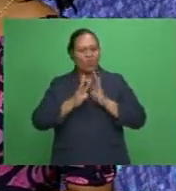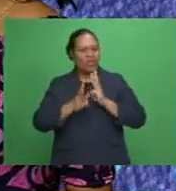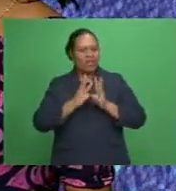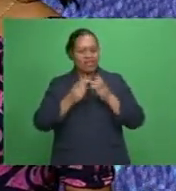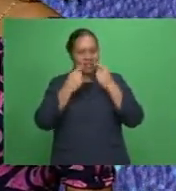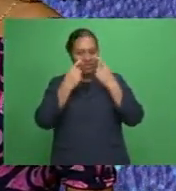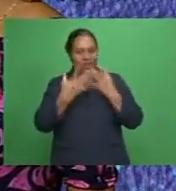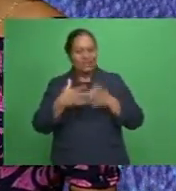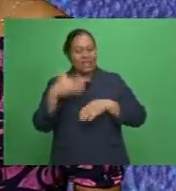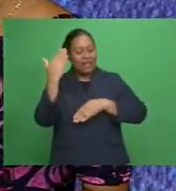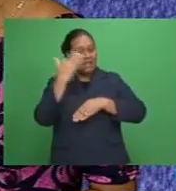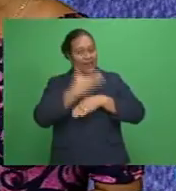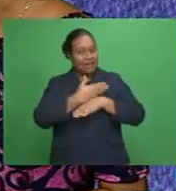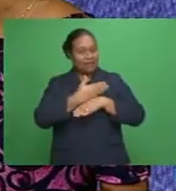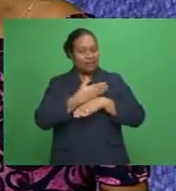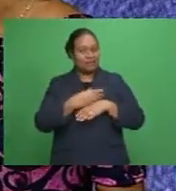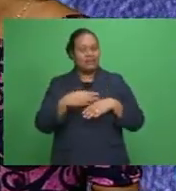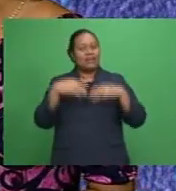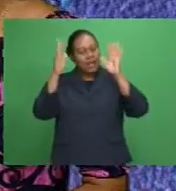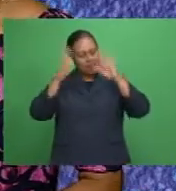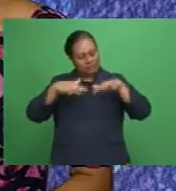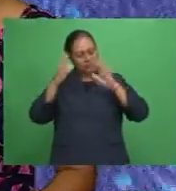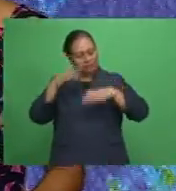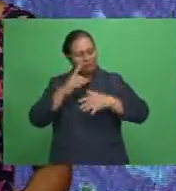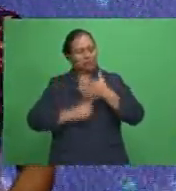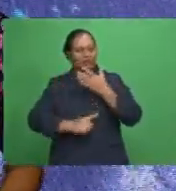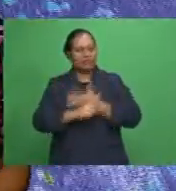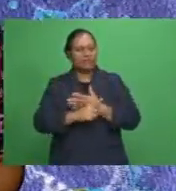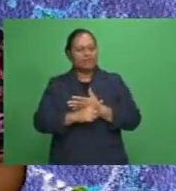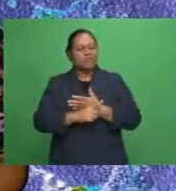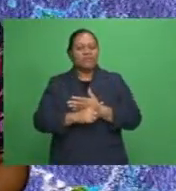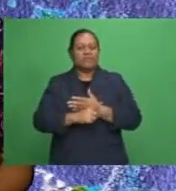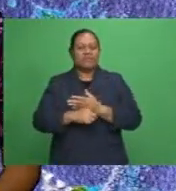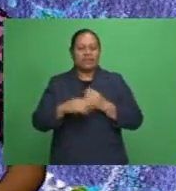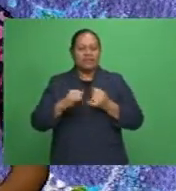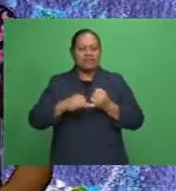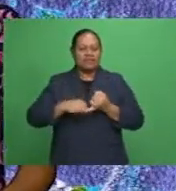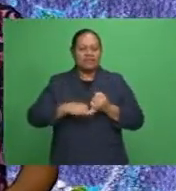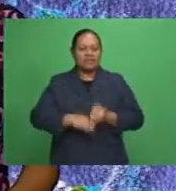The night will have scattered showers. At